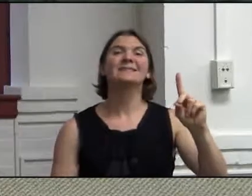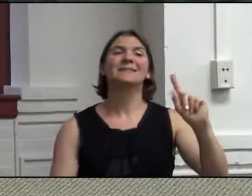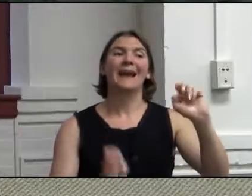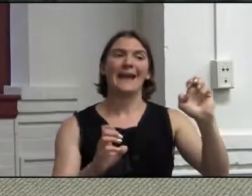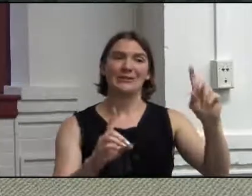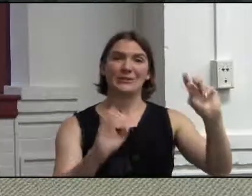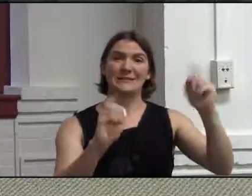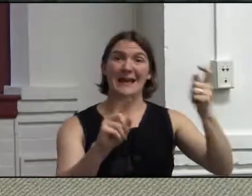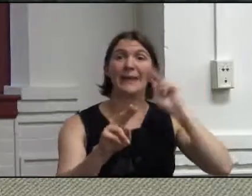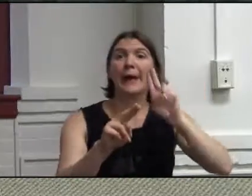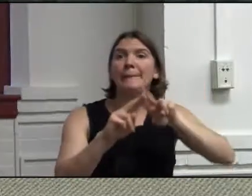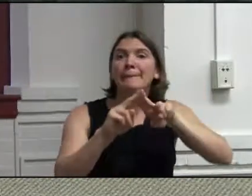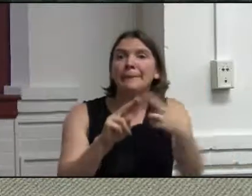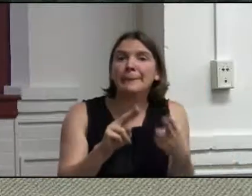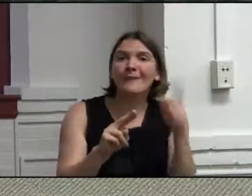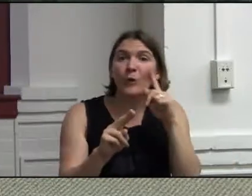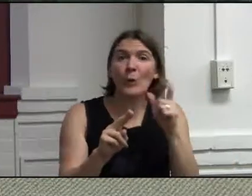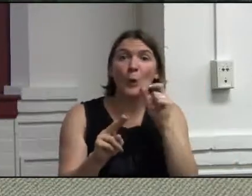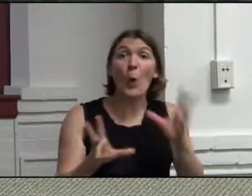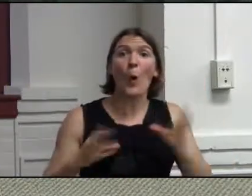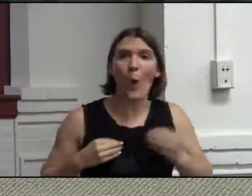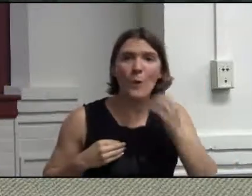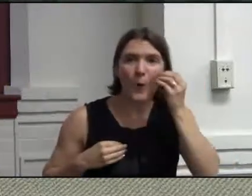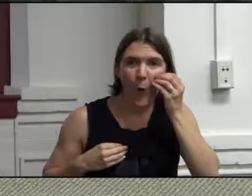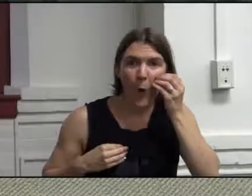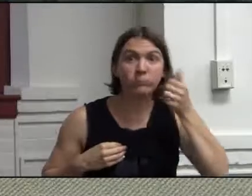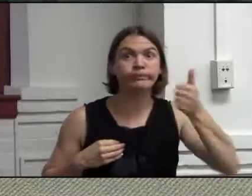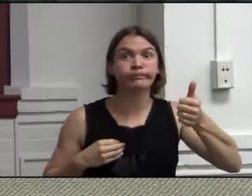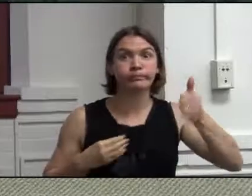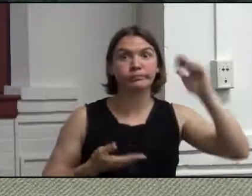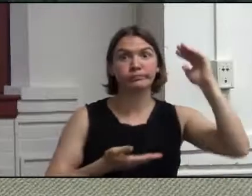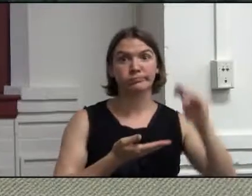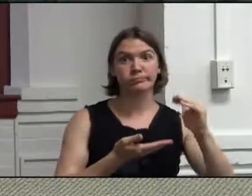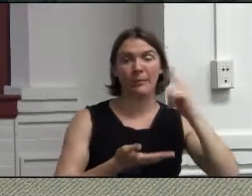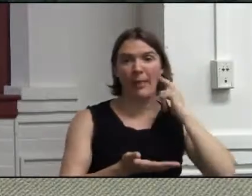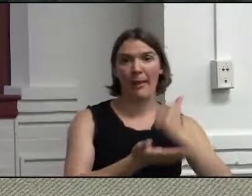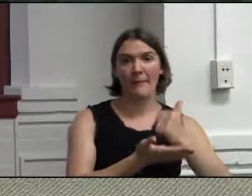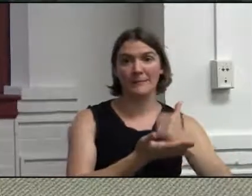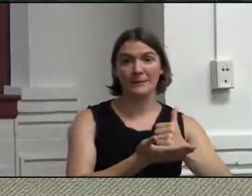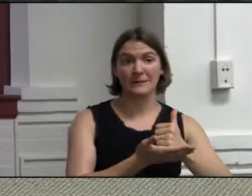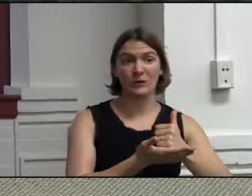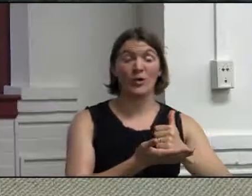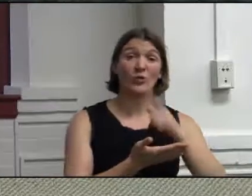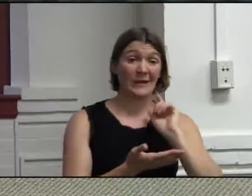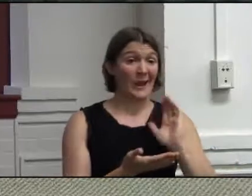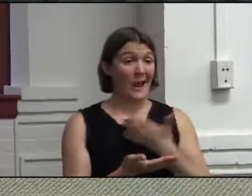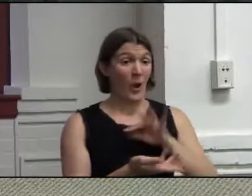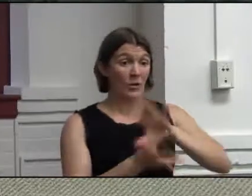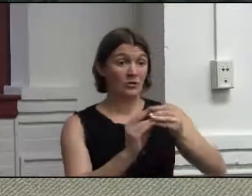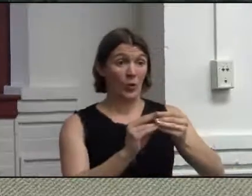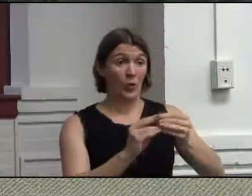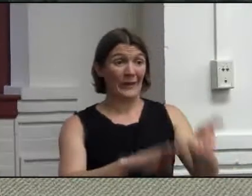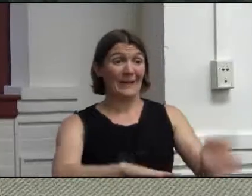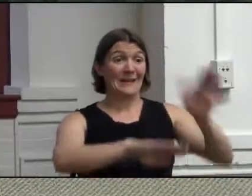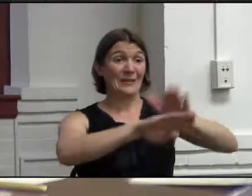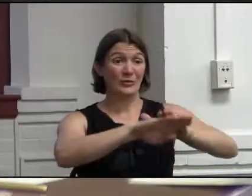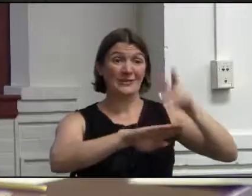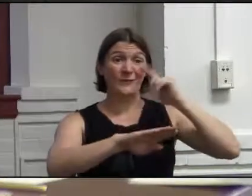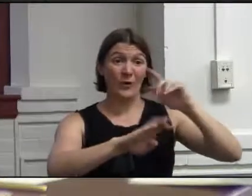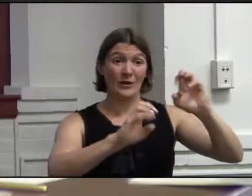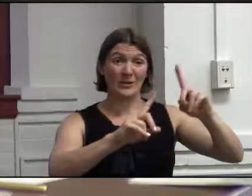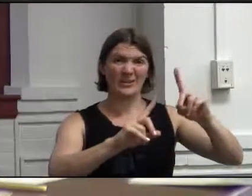to buffer the increase in the municipal. So the total increase for the homestead